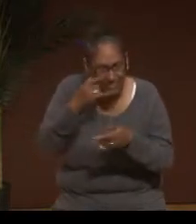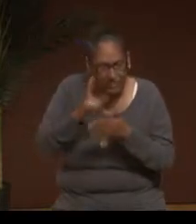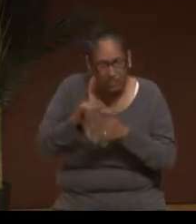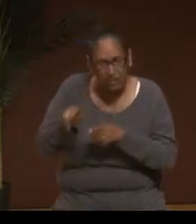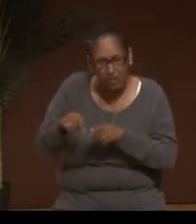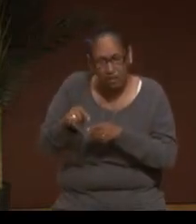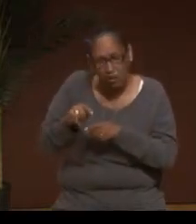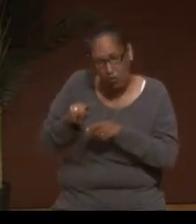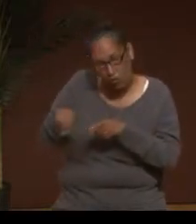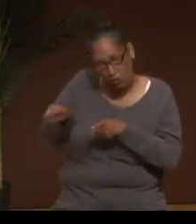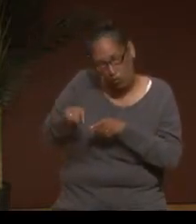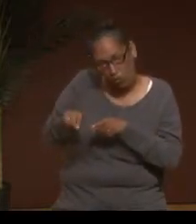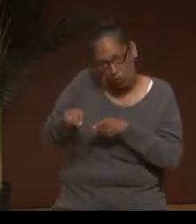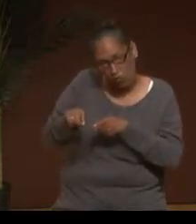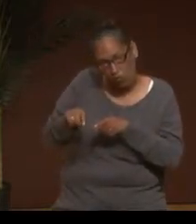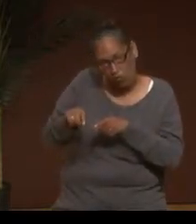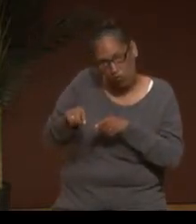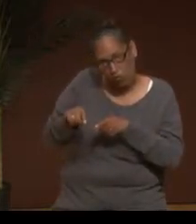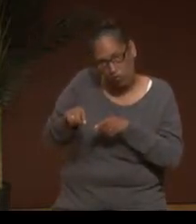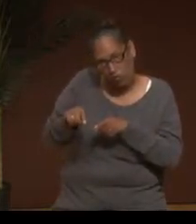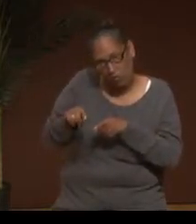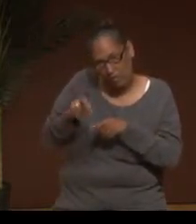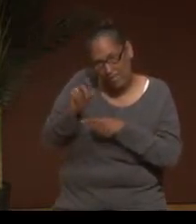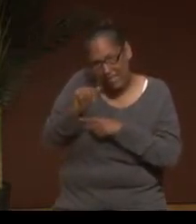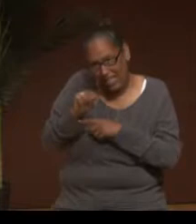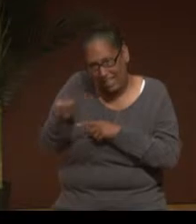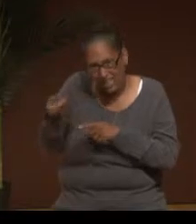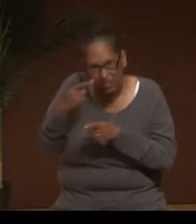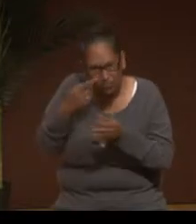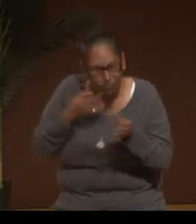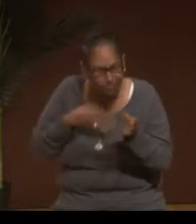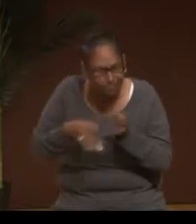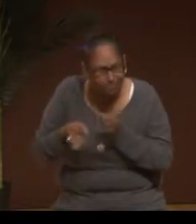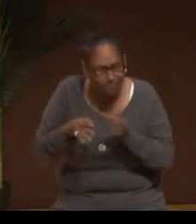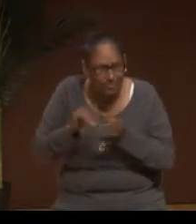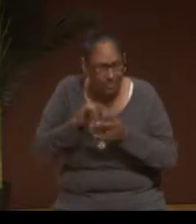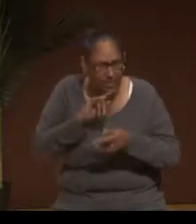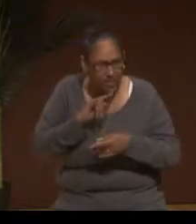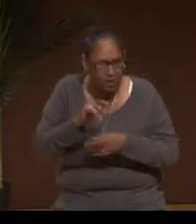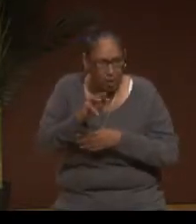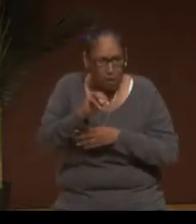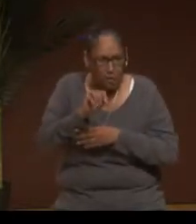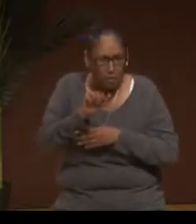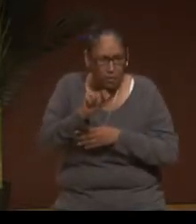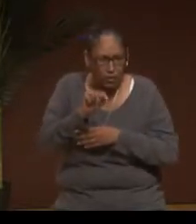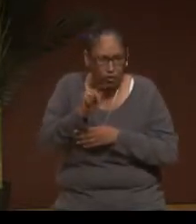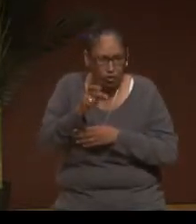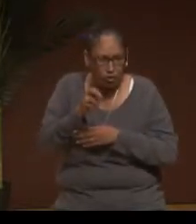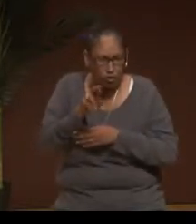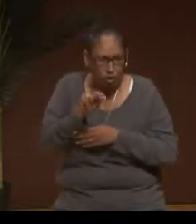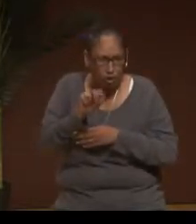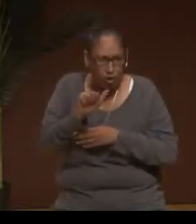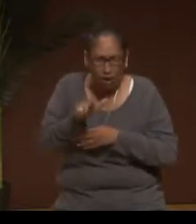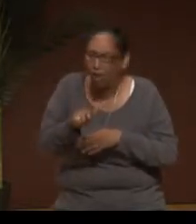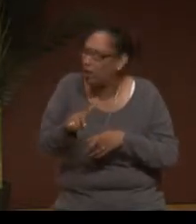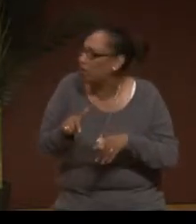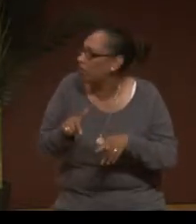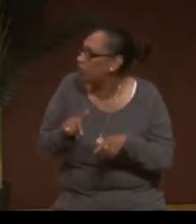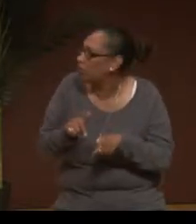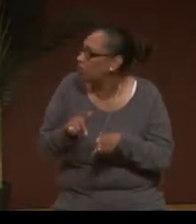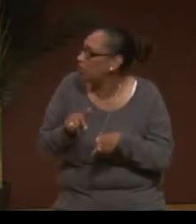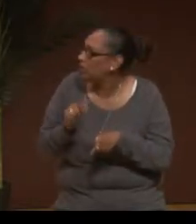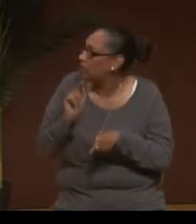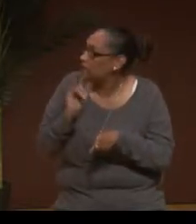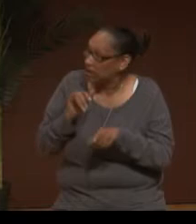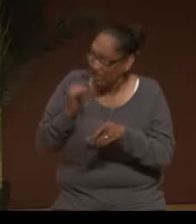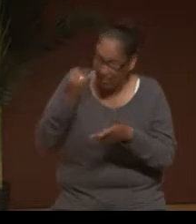maternal, direct maternal genetic histories, but not others. What this means then in the context of genetic ancestry testing is that